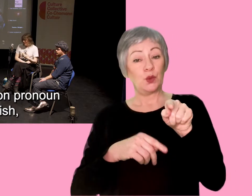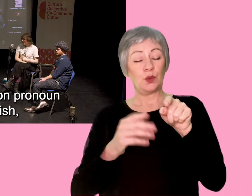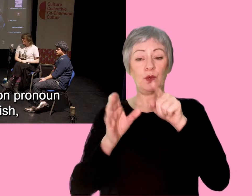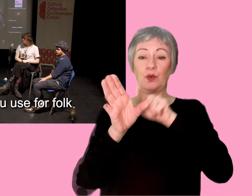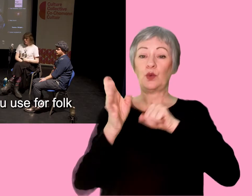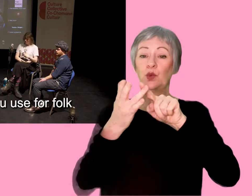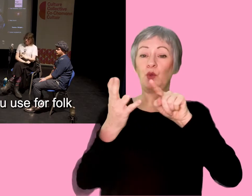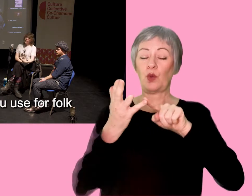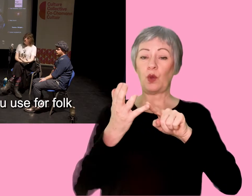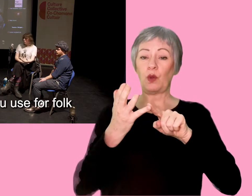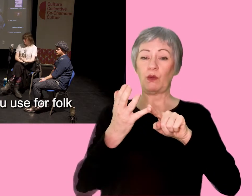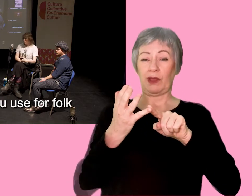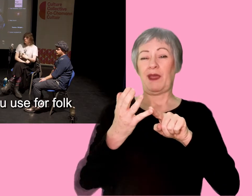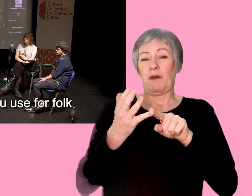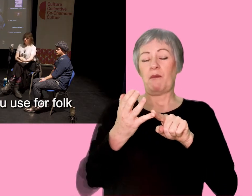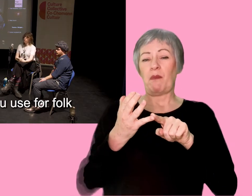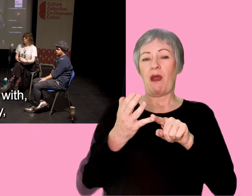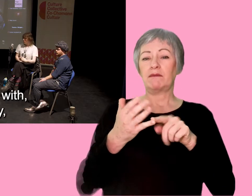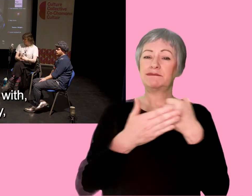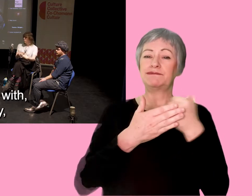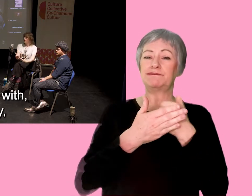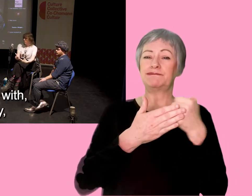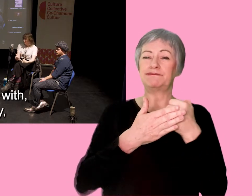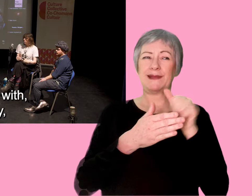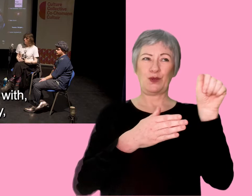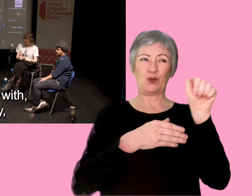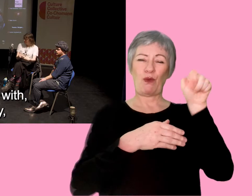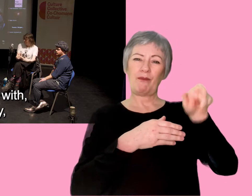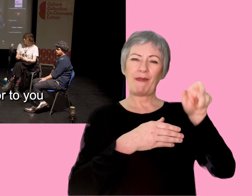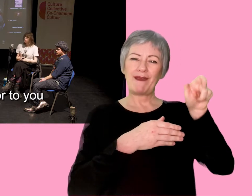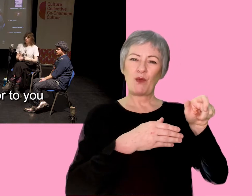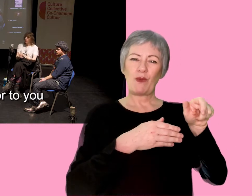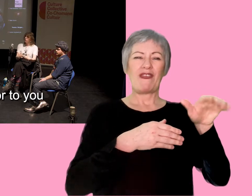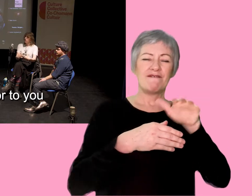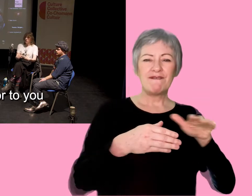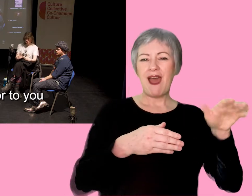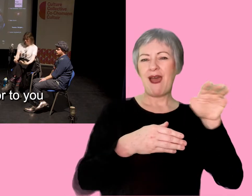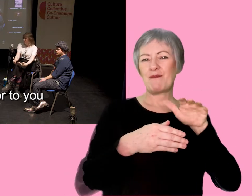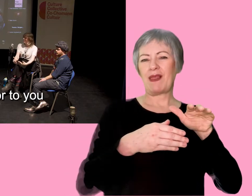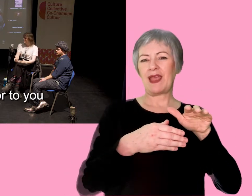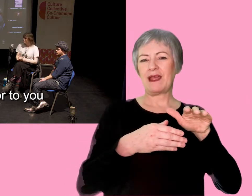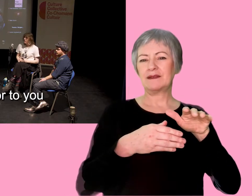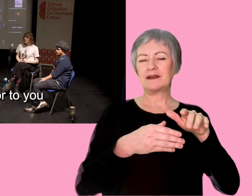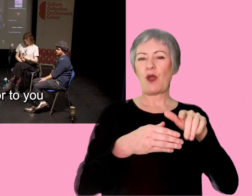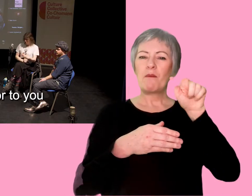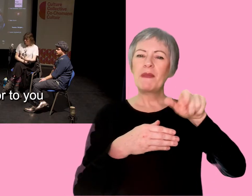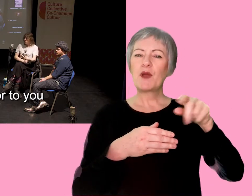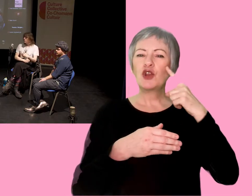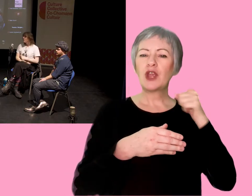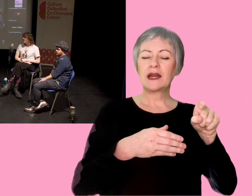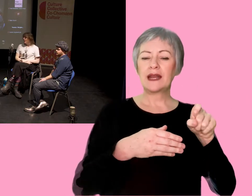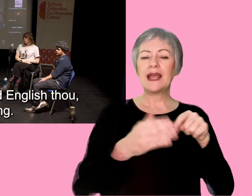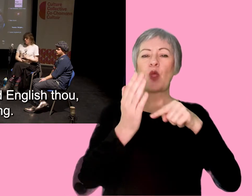in English, but the familiar one that you use for folk that you're familiar with your family, with folk that are junior to you, is